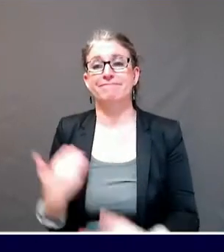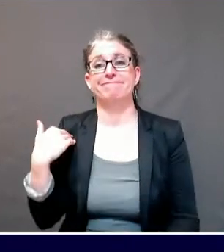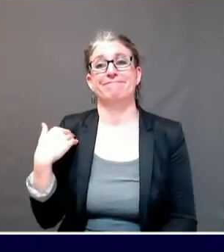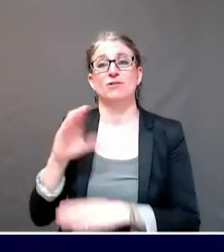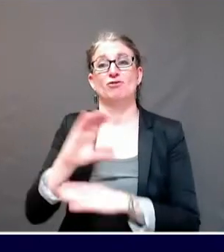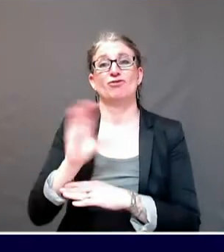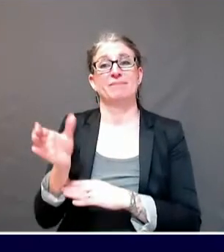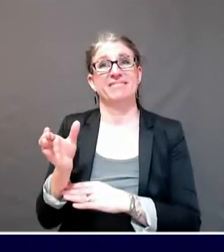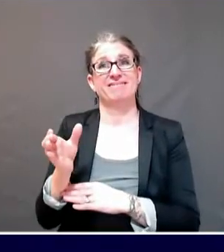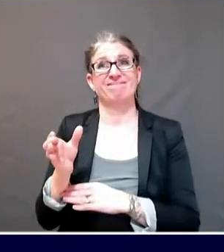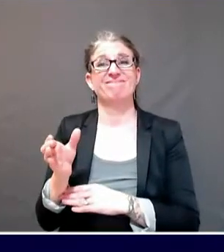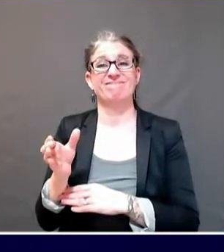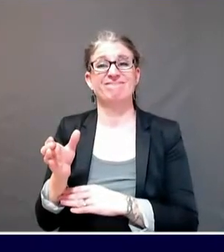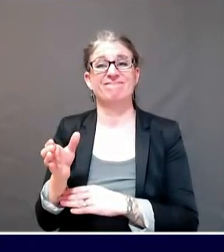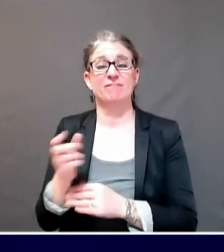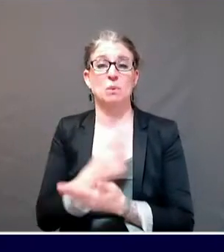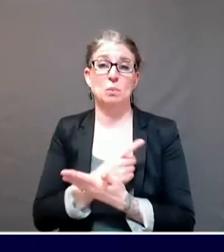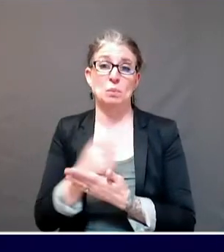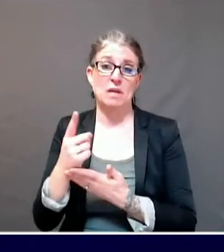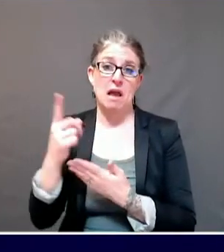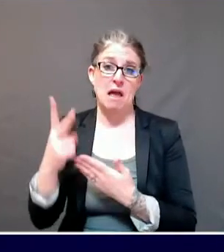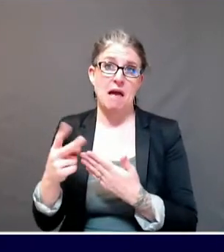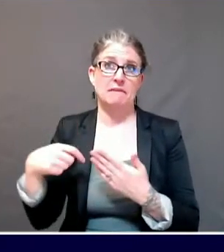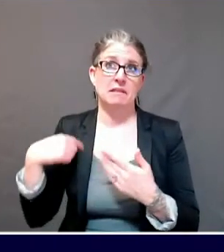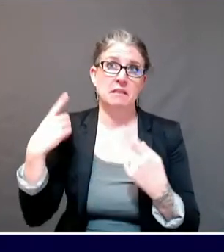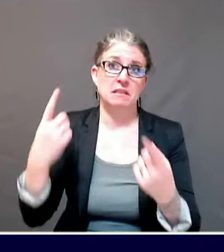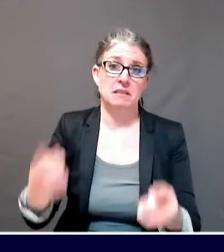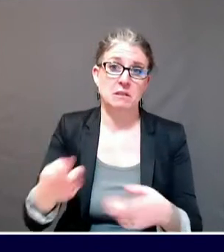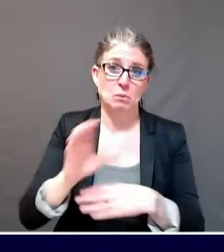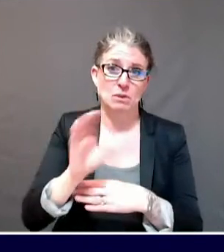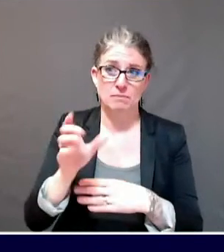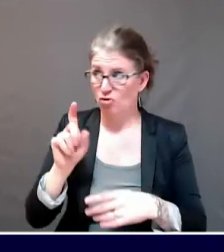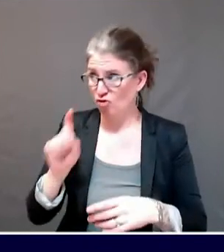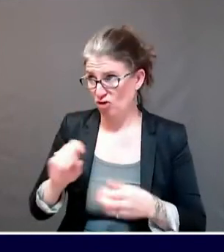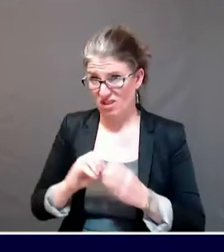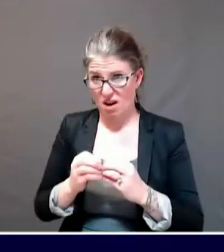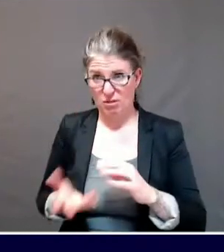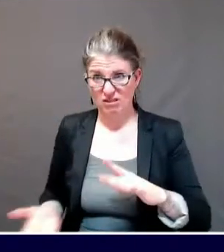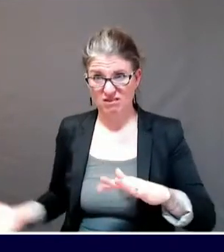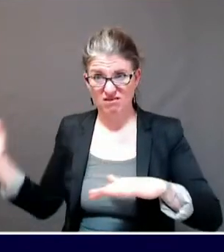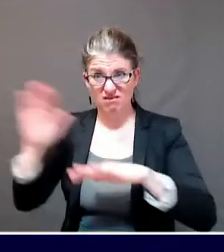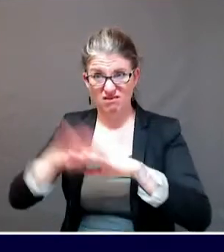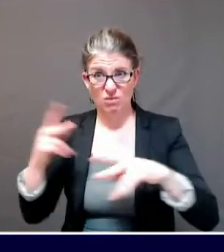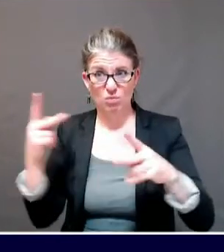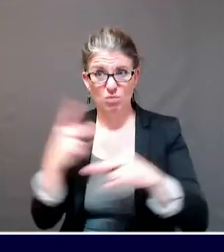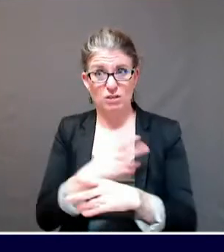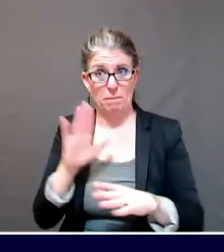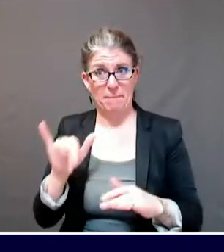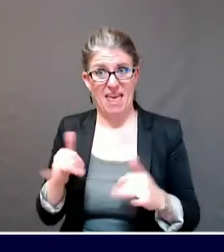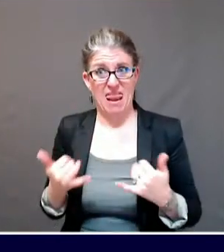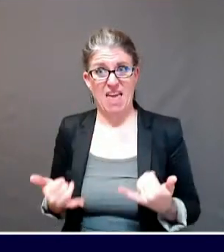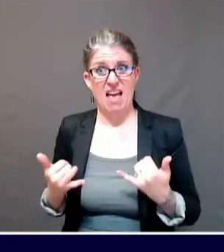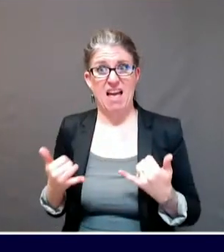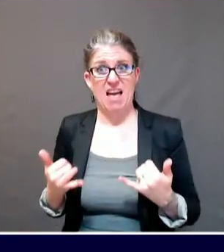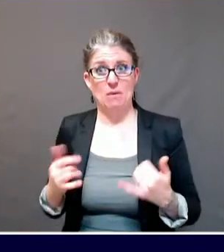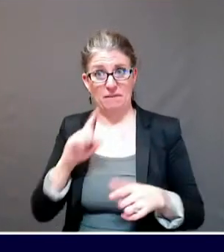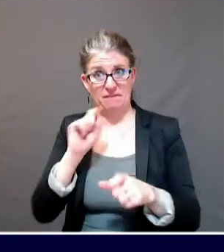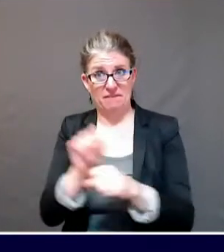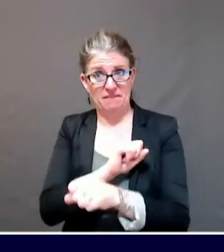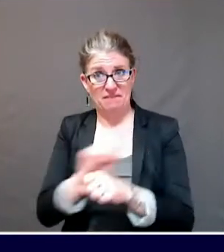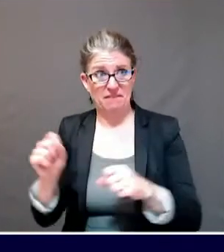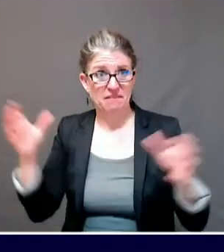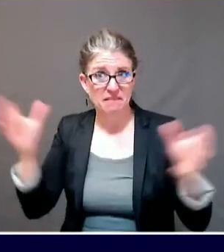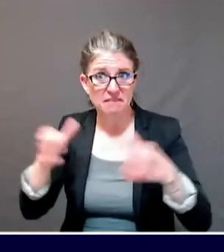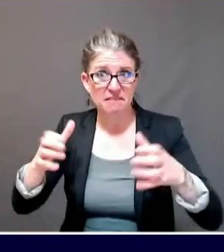surge in cases by now if we are going to related to the holiday and travel? And if there is not